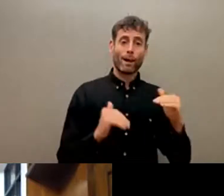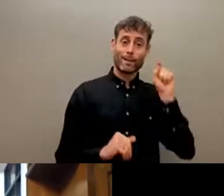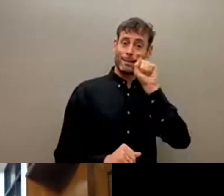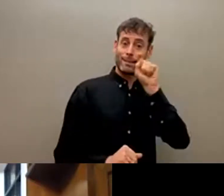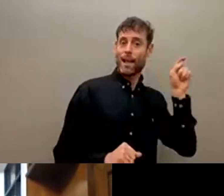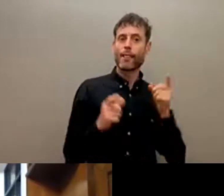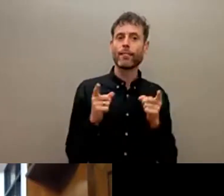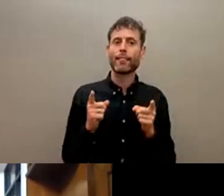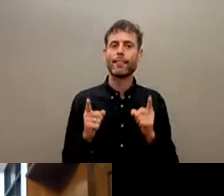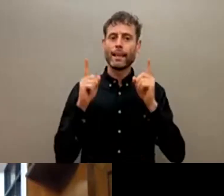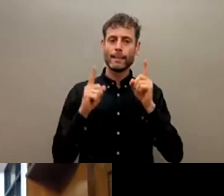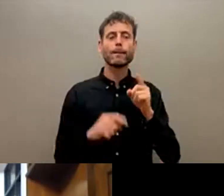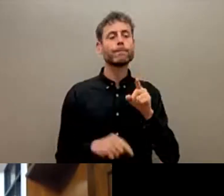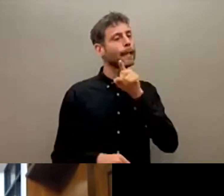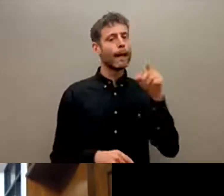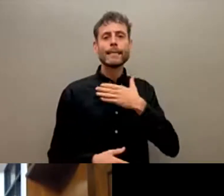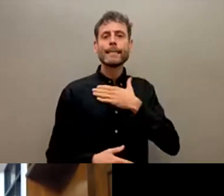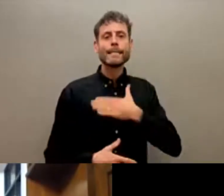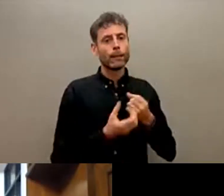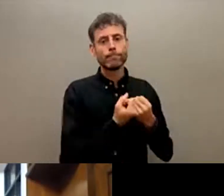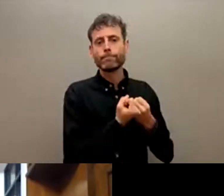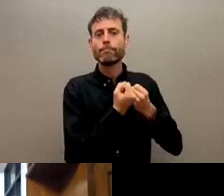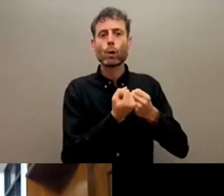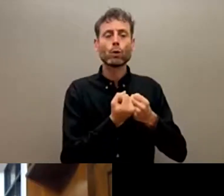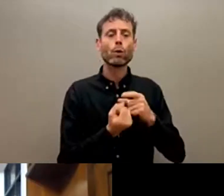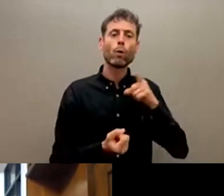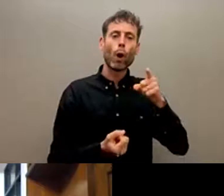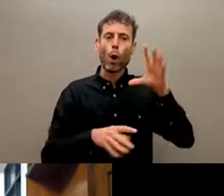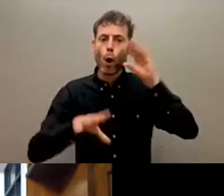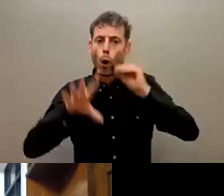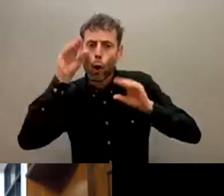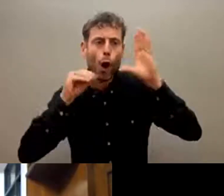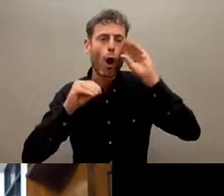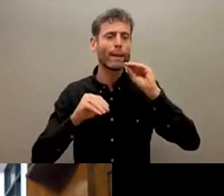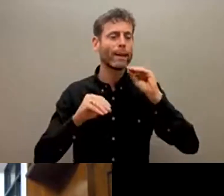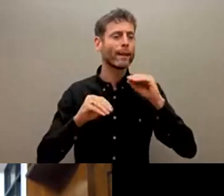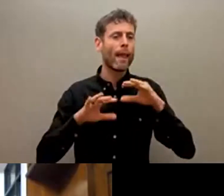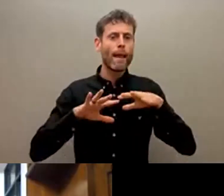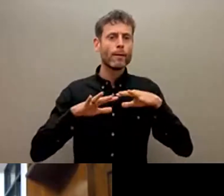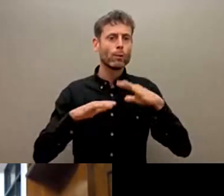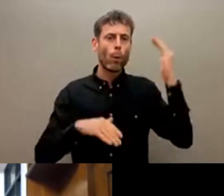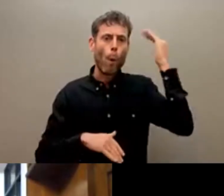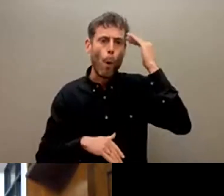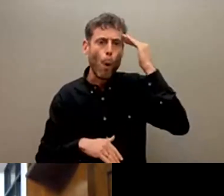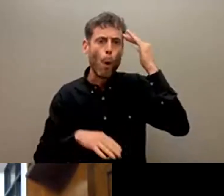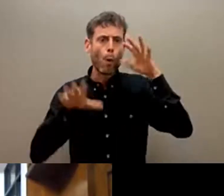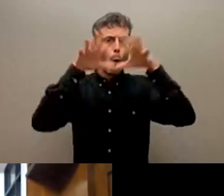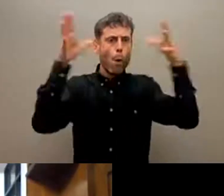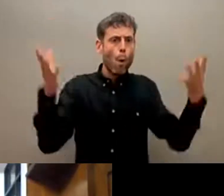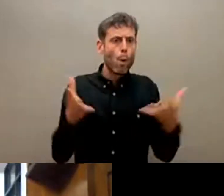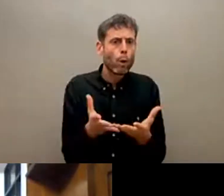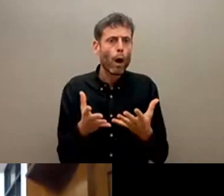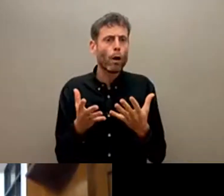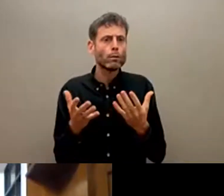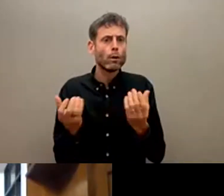up their capacity, the learning and the continuous updating from the international scenario, the human